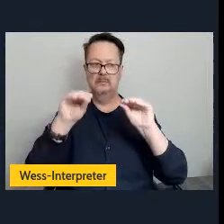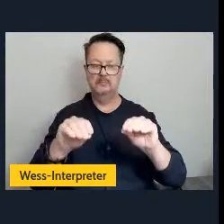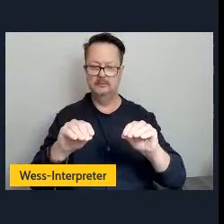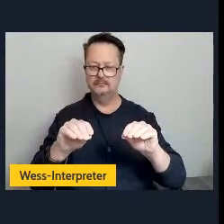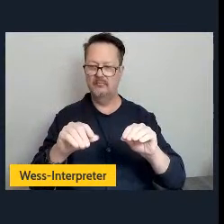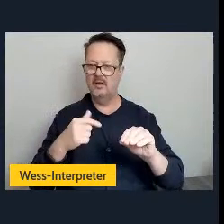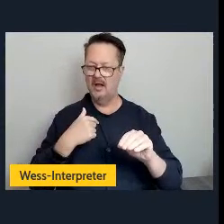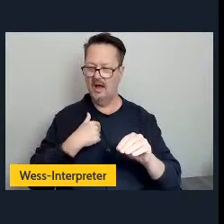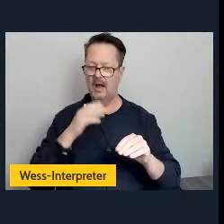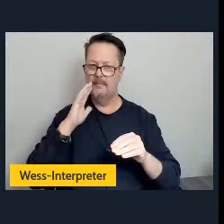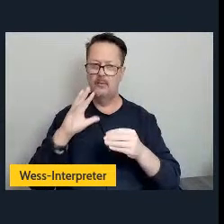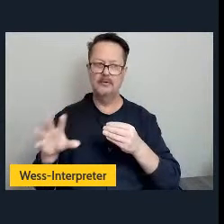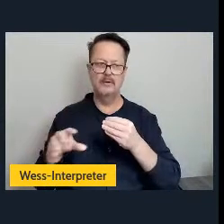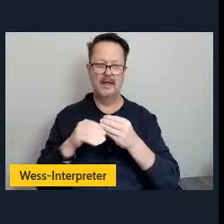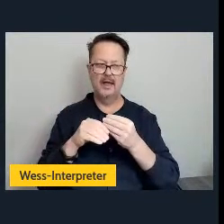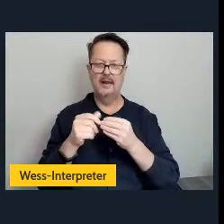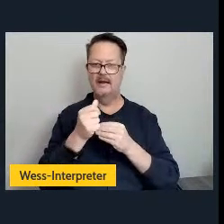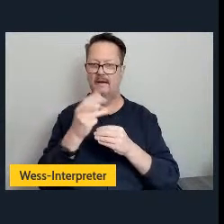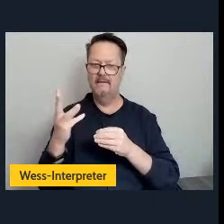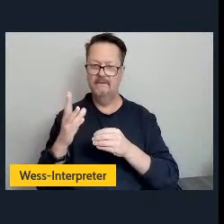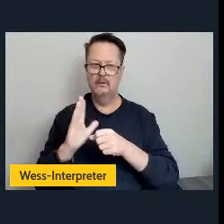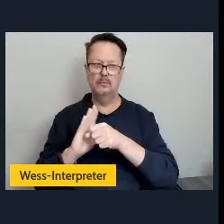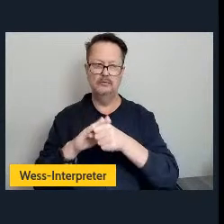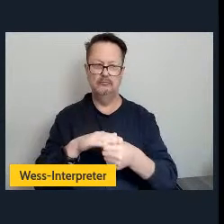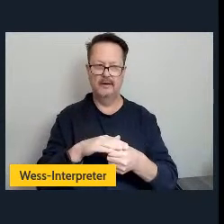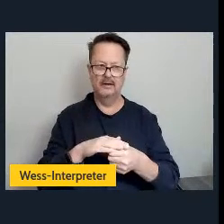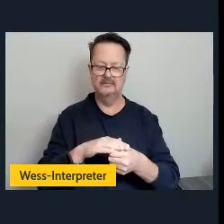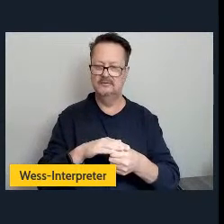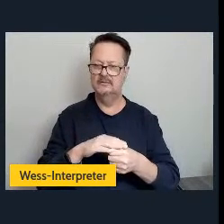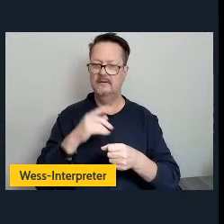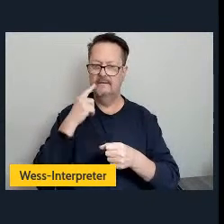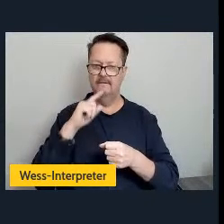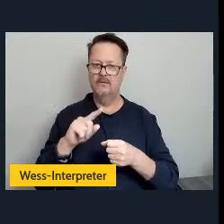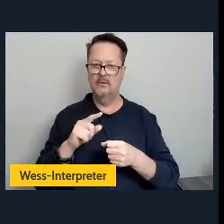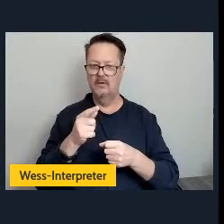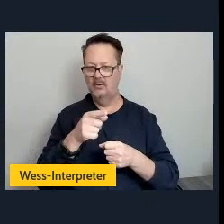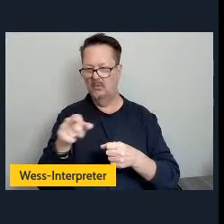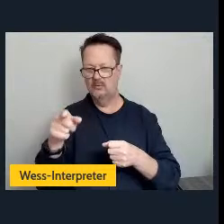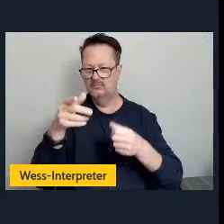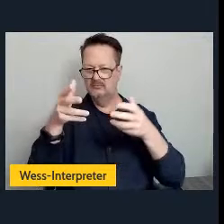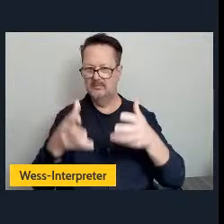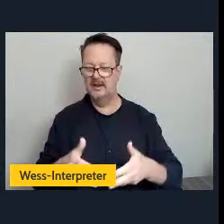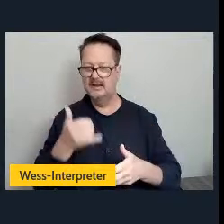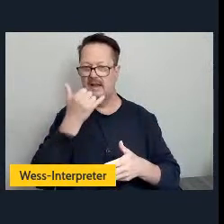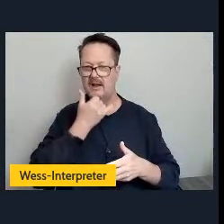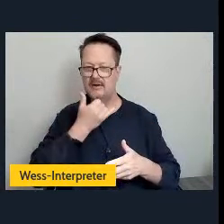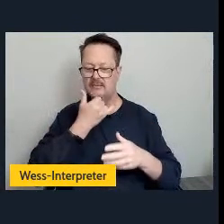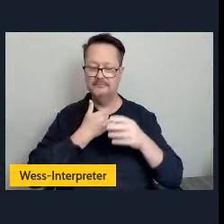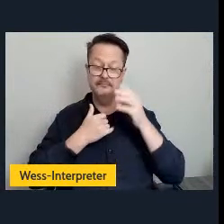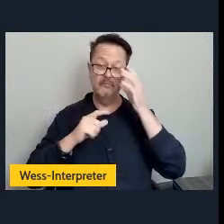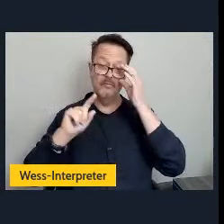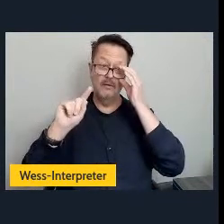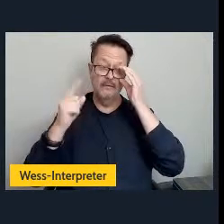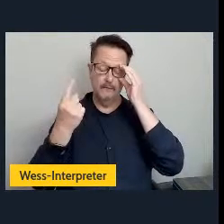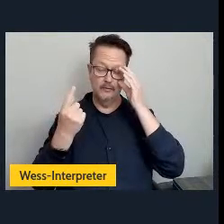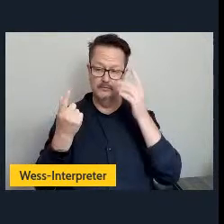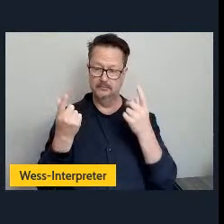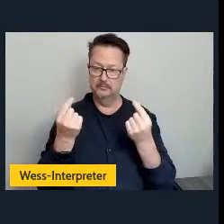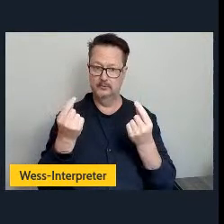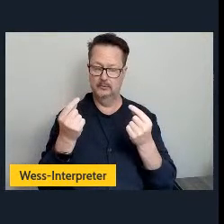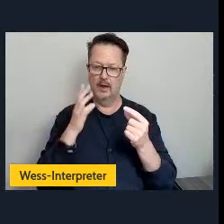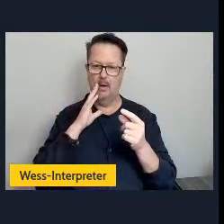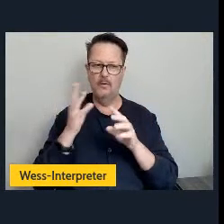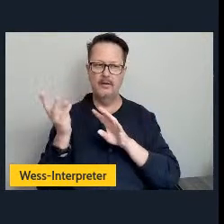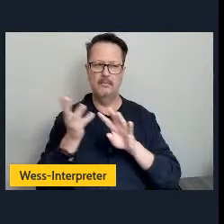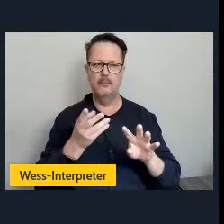I'm going to add a couple suppressions for these remaining errors. The first thing I'll do is import a few of